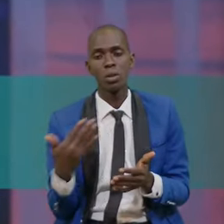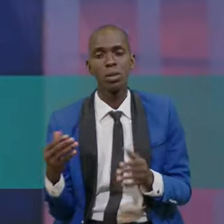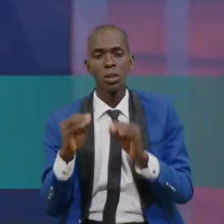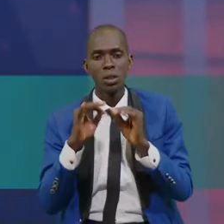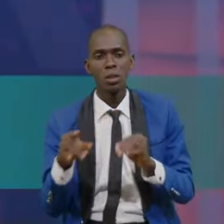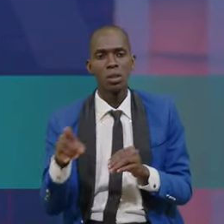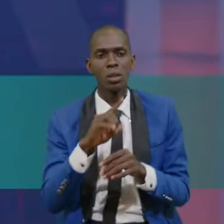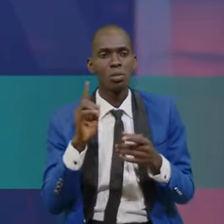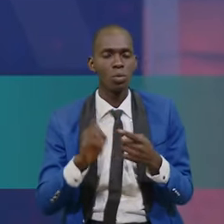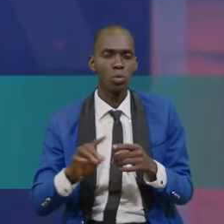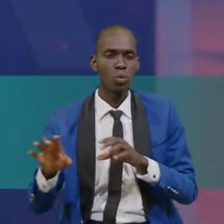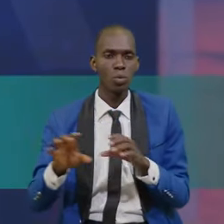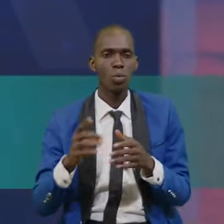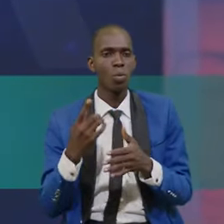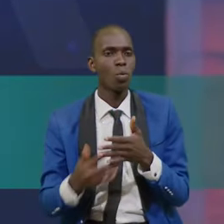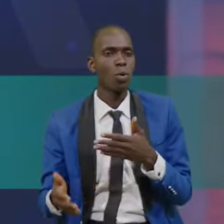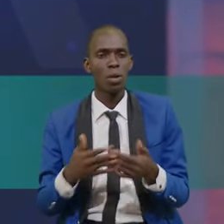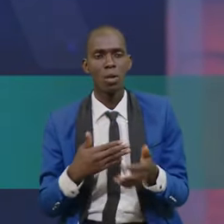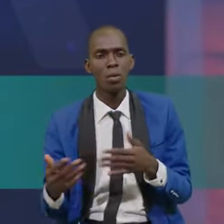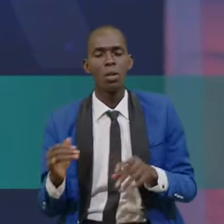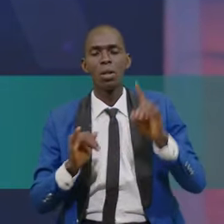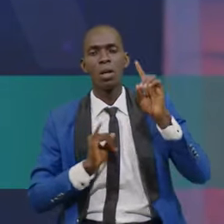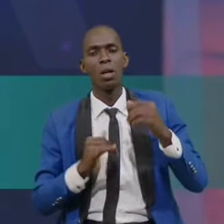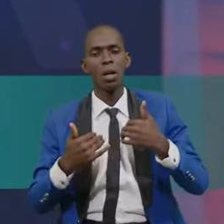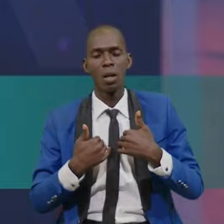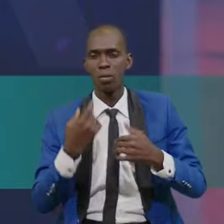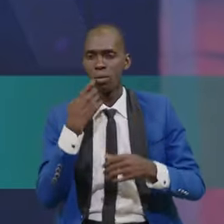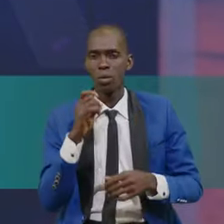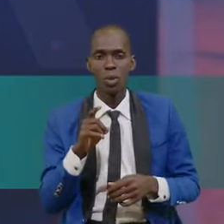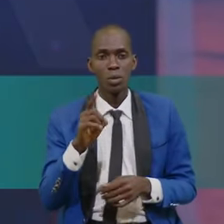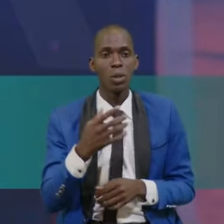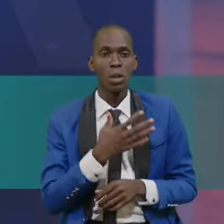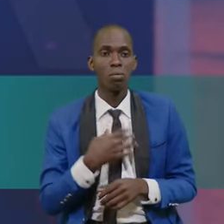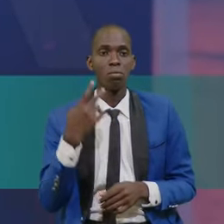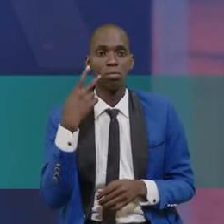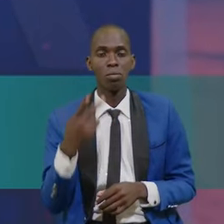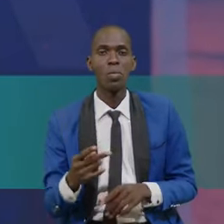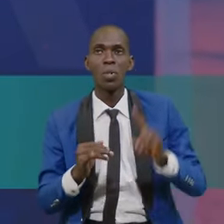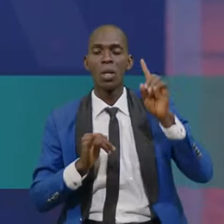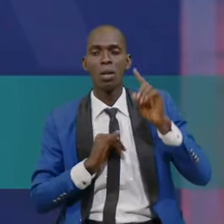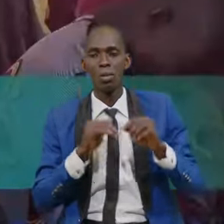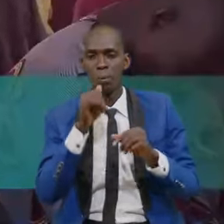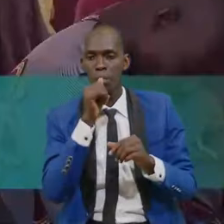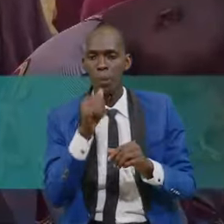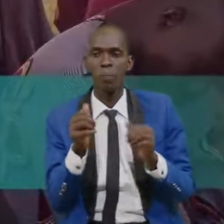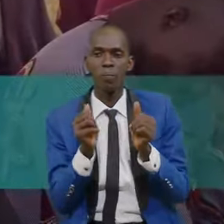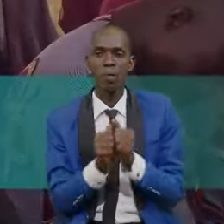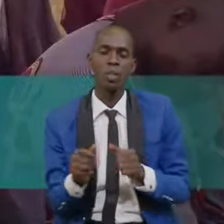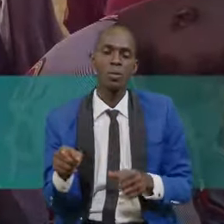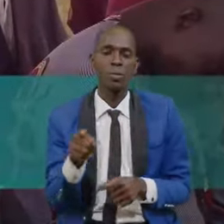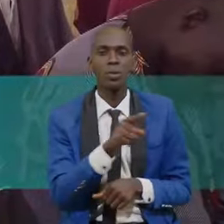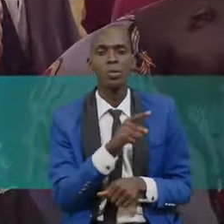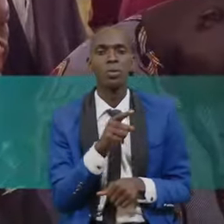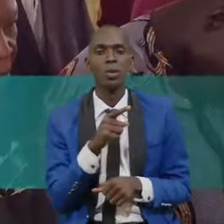things whatsoever I have commanded you. And lo, I am with you